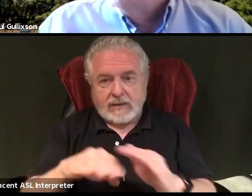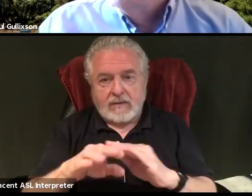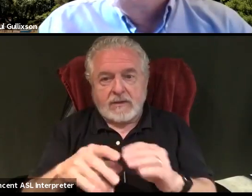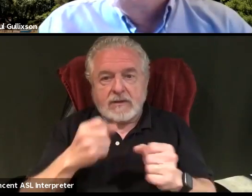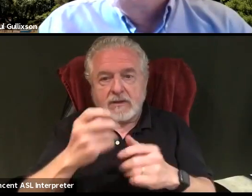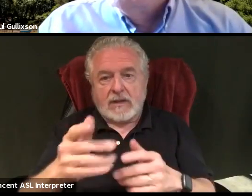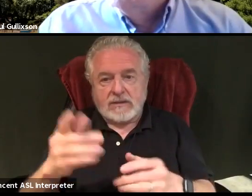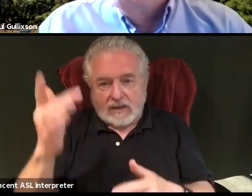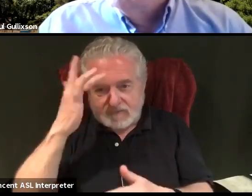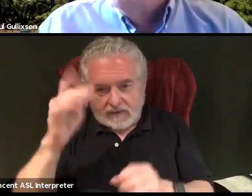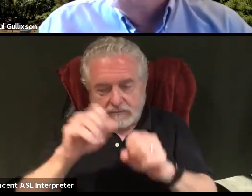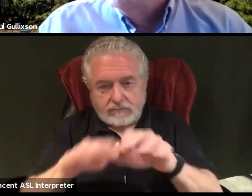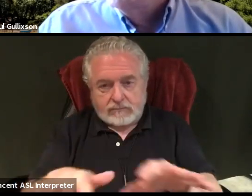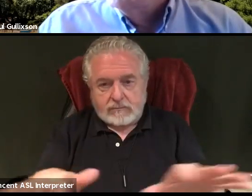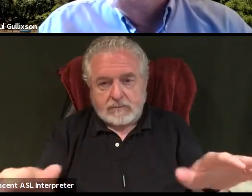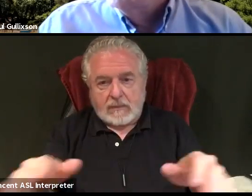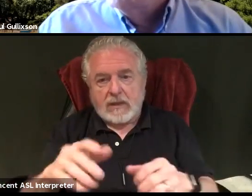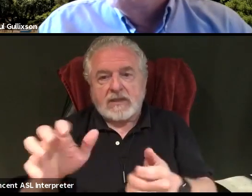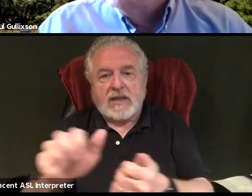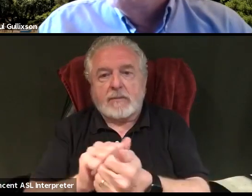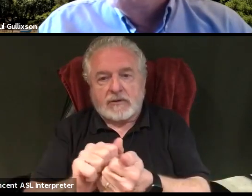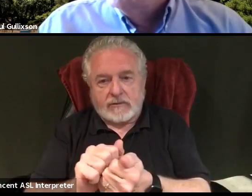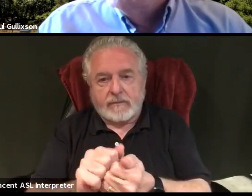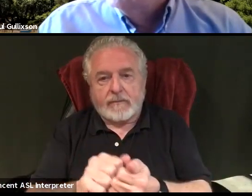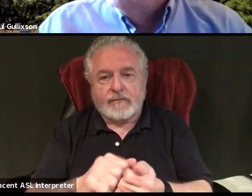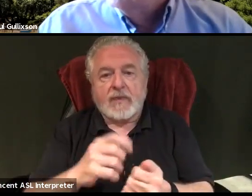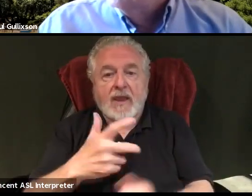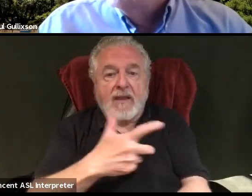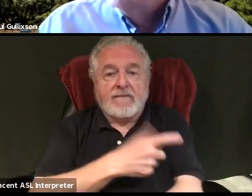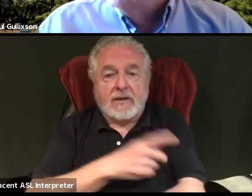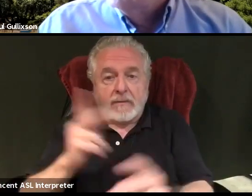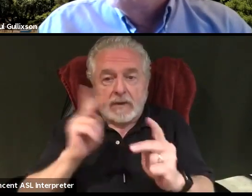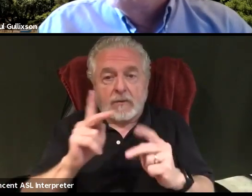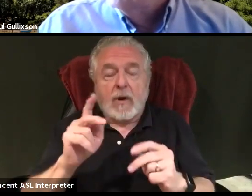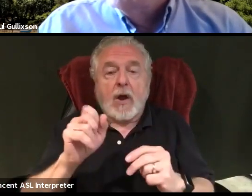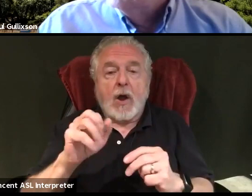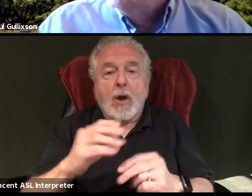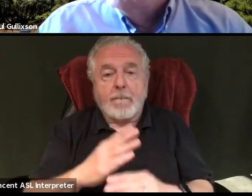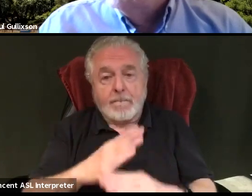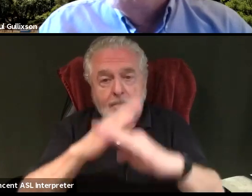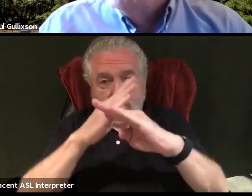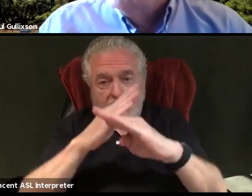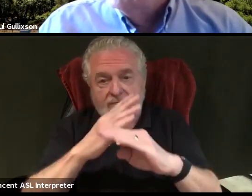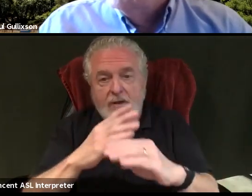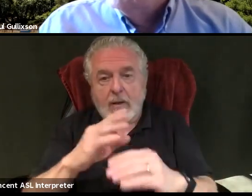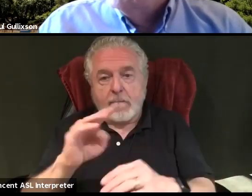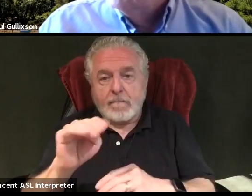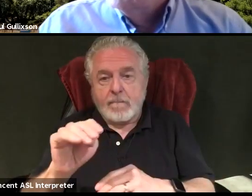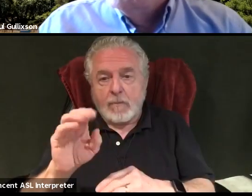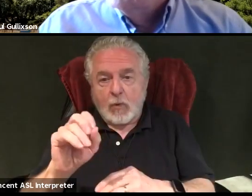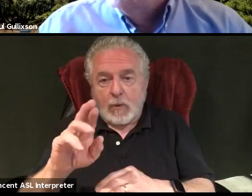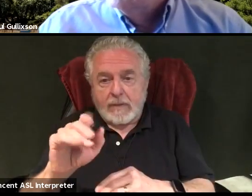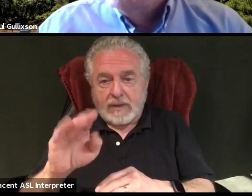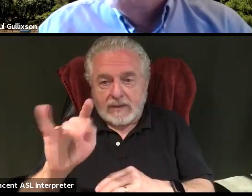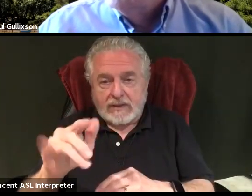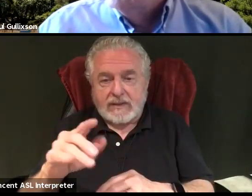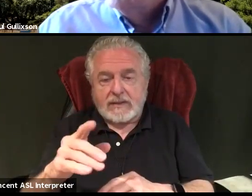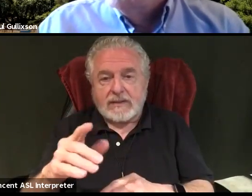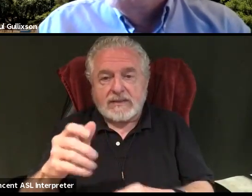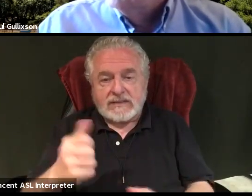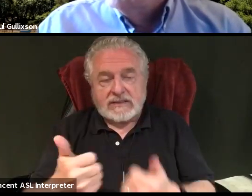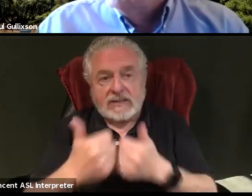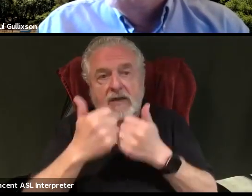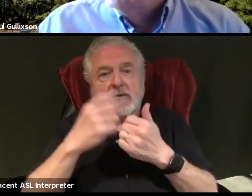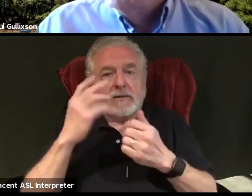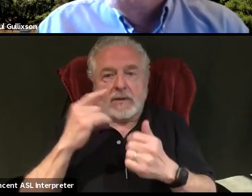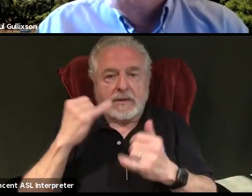cause infection and potentially cause damage. Vaccinated people are protected from the morbidity and mortality that we've all experienced